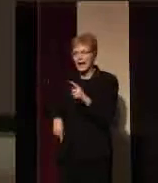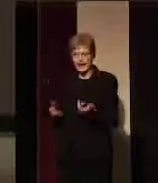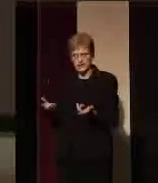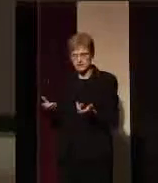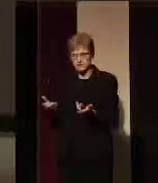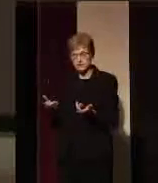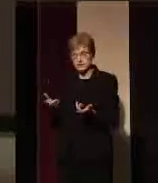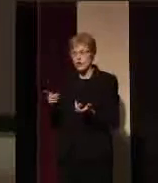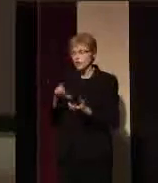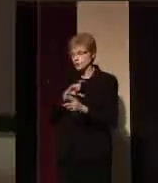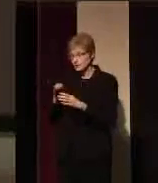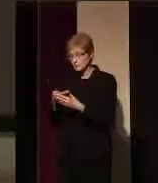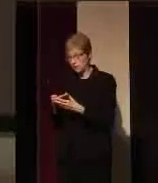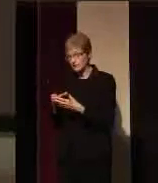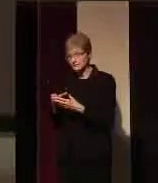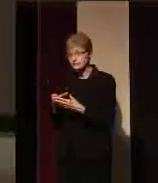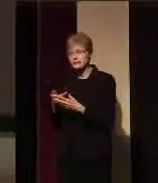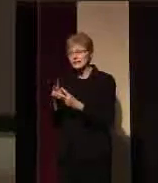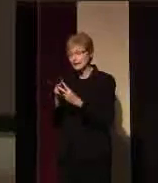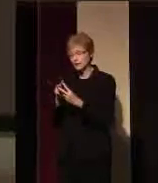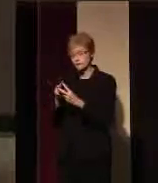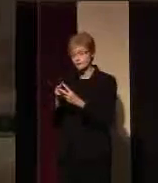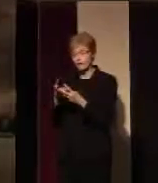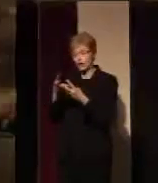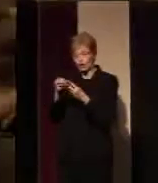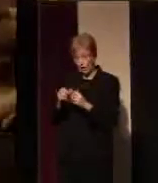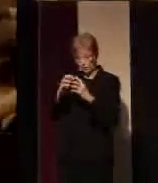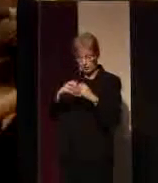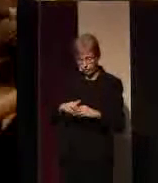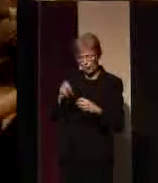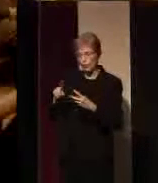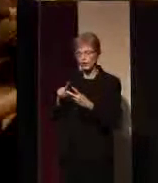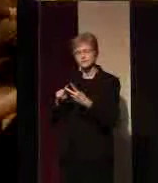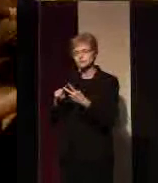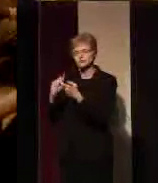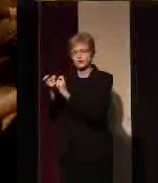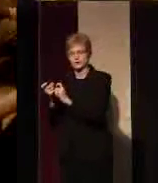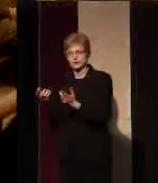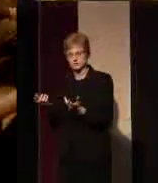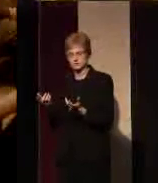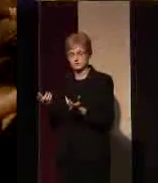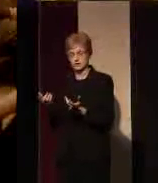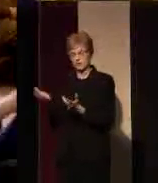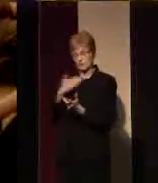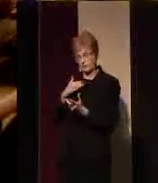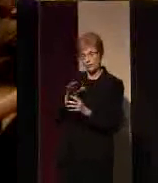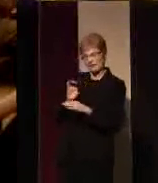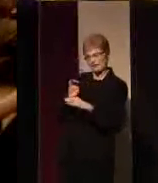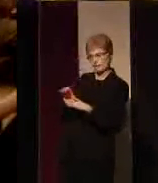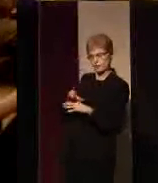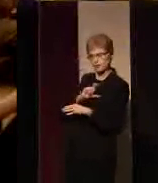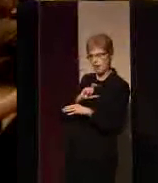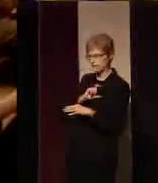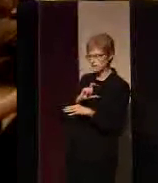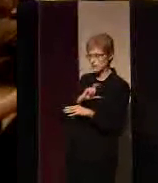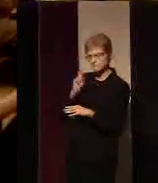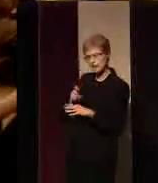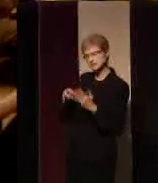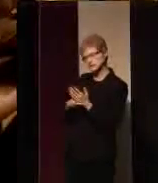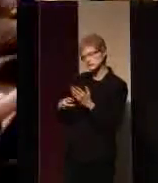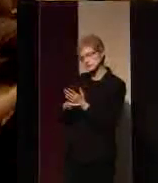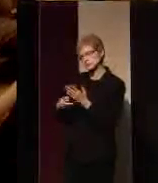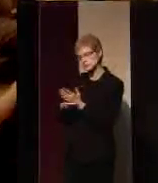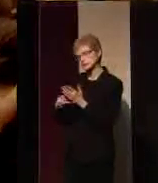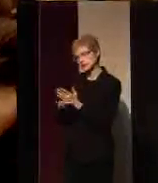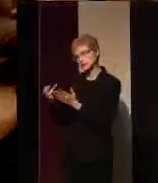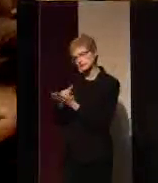or they've changed focus. And so those departments that forced their officers in any way, shape, or form to